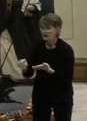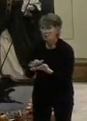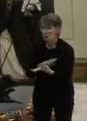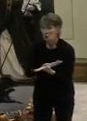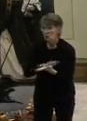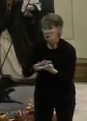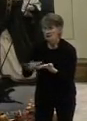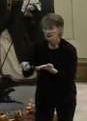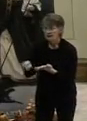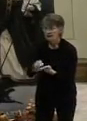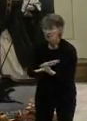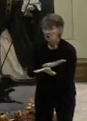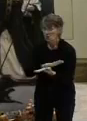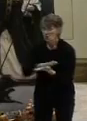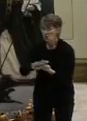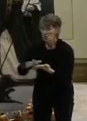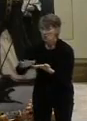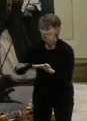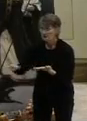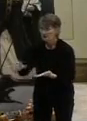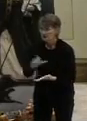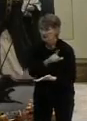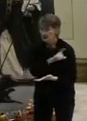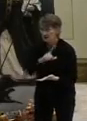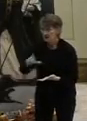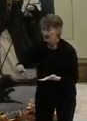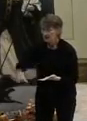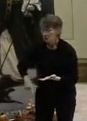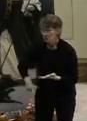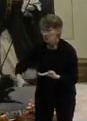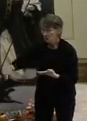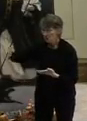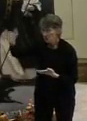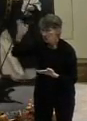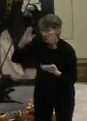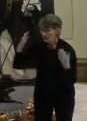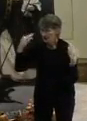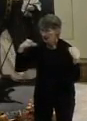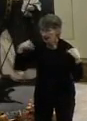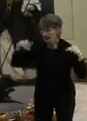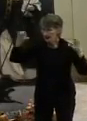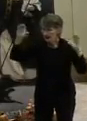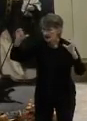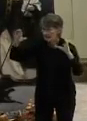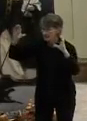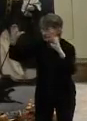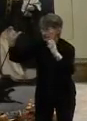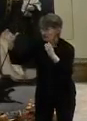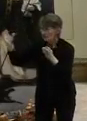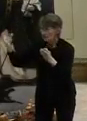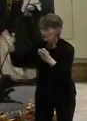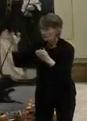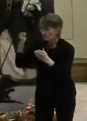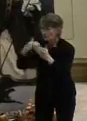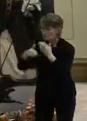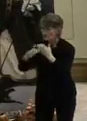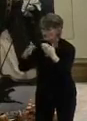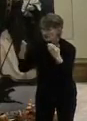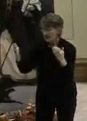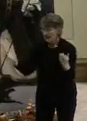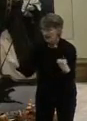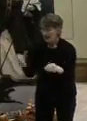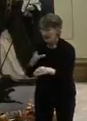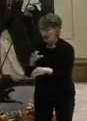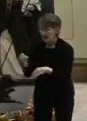Holy, holy, holy, Lord God of